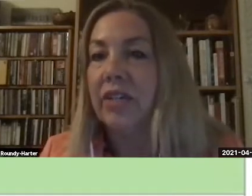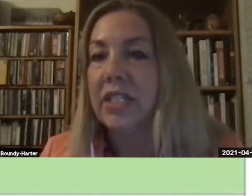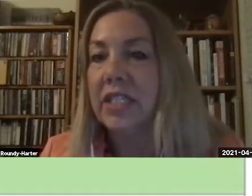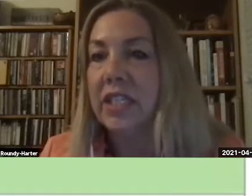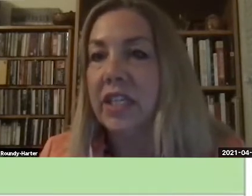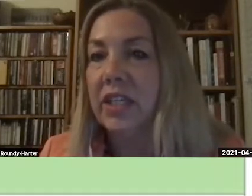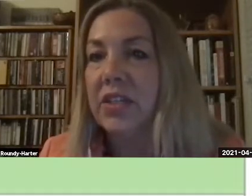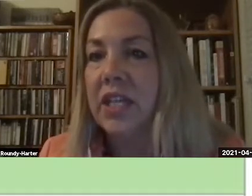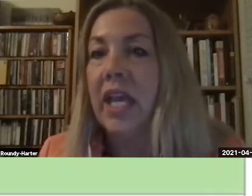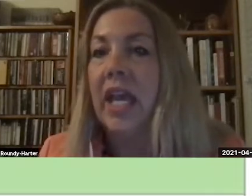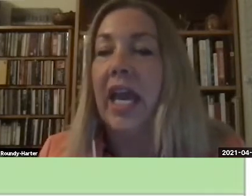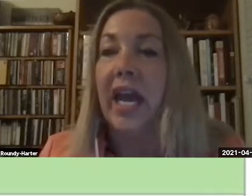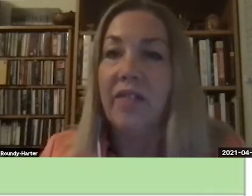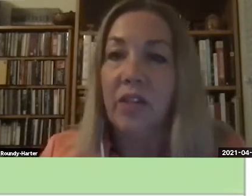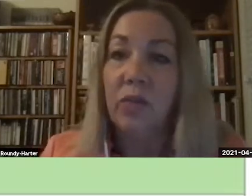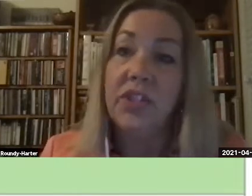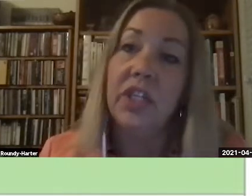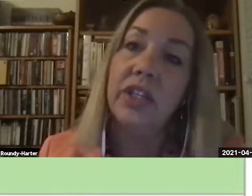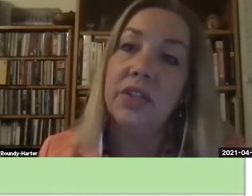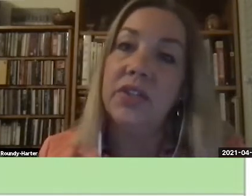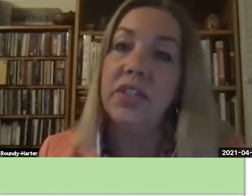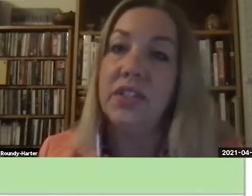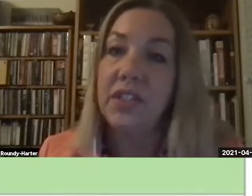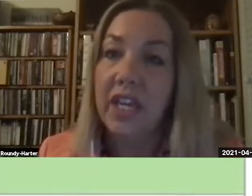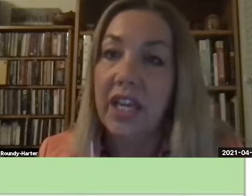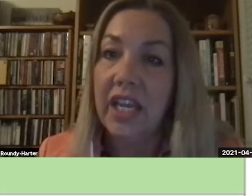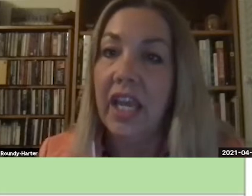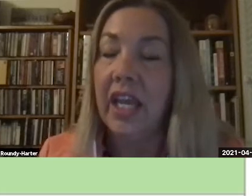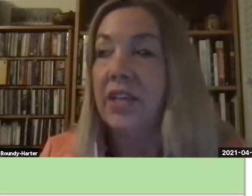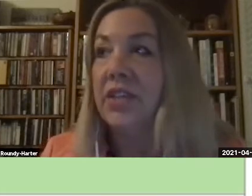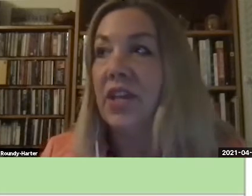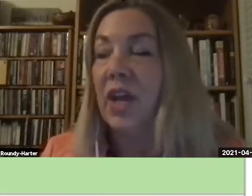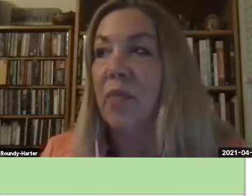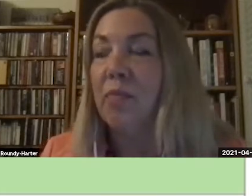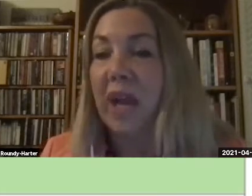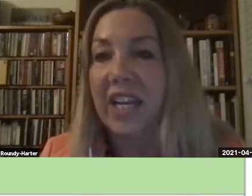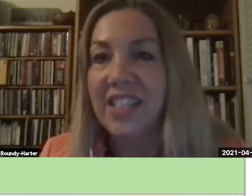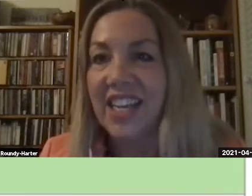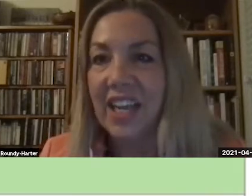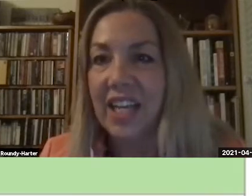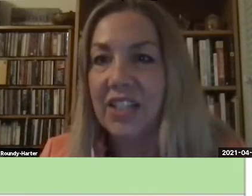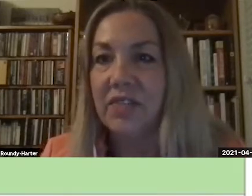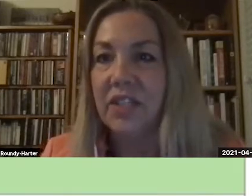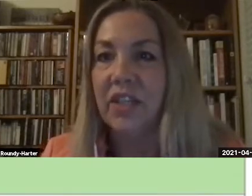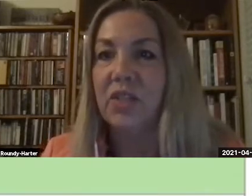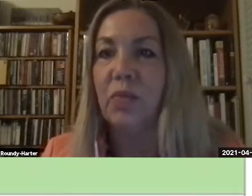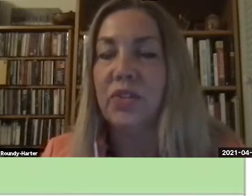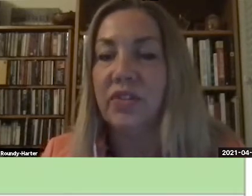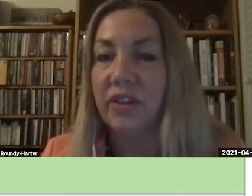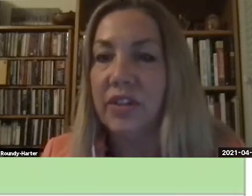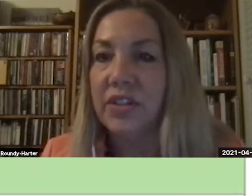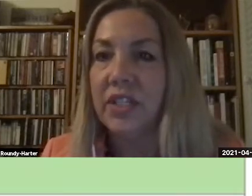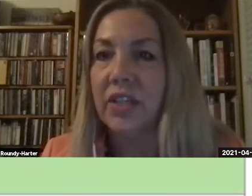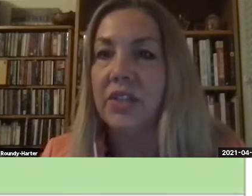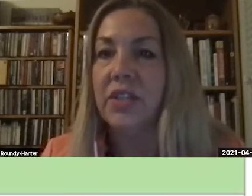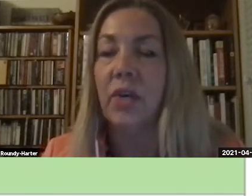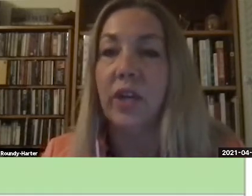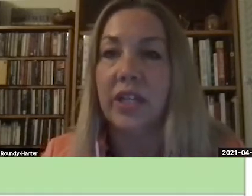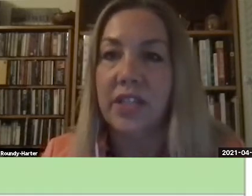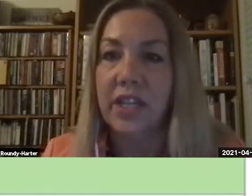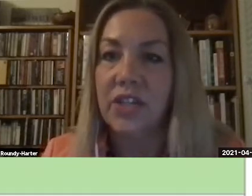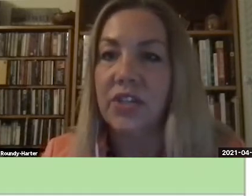and literacy skills, AVID, which includes study and mindset kinds of skills, perseverance